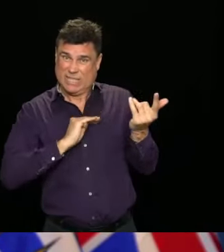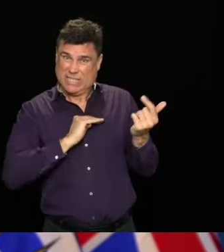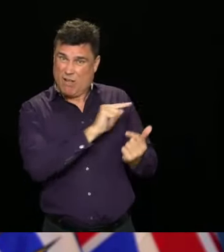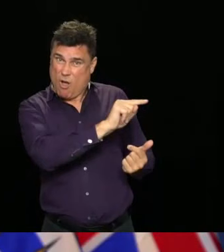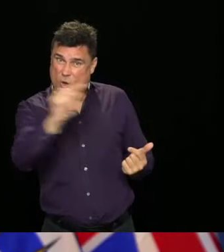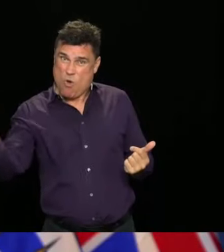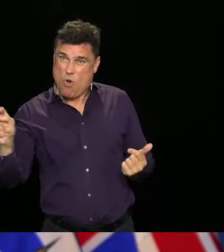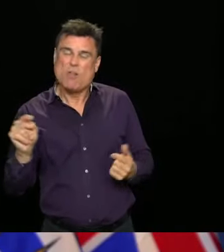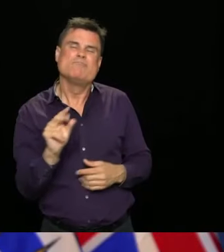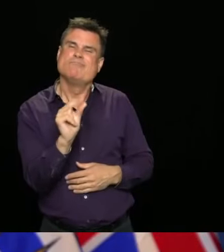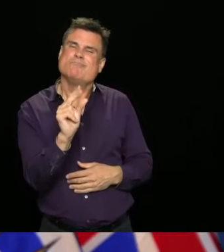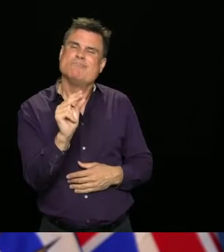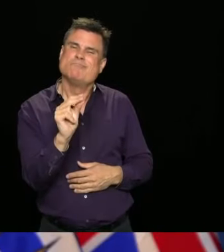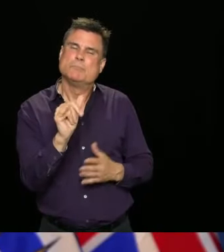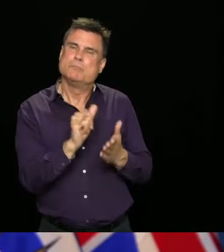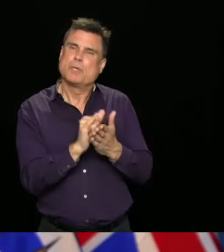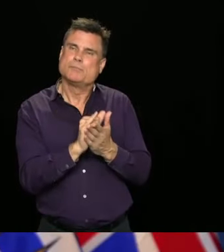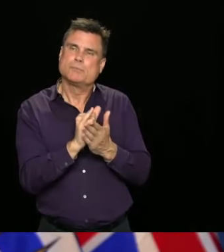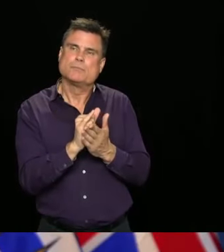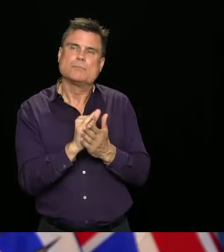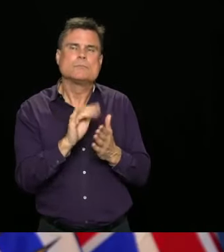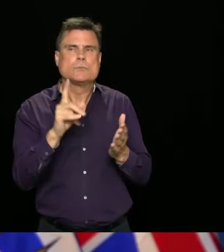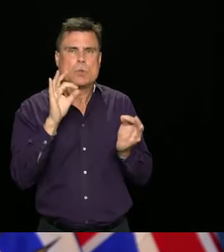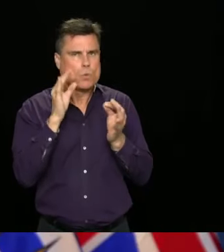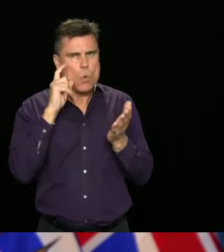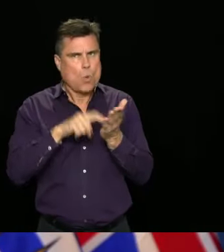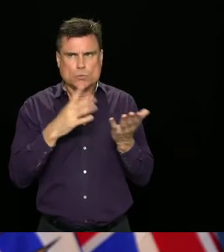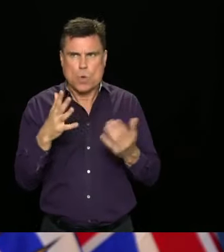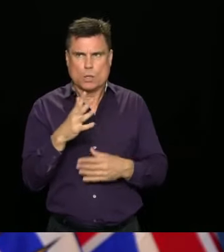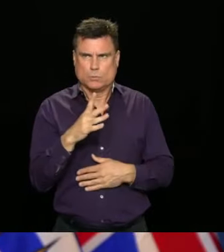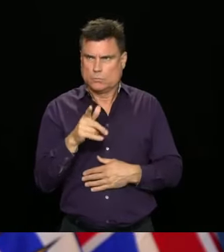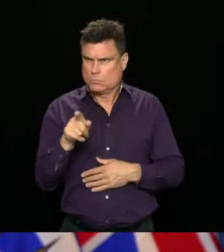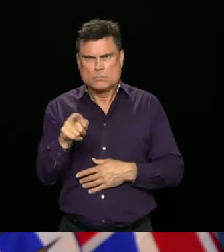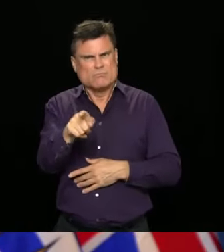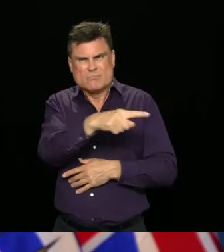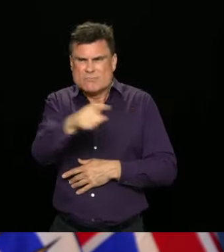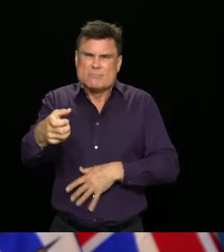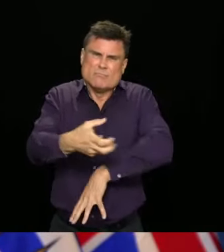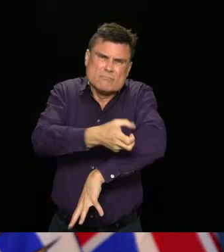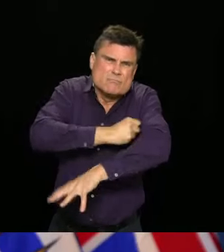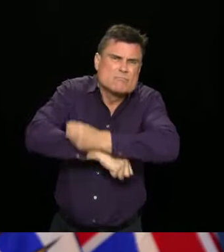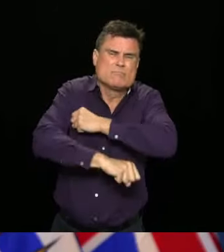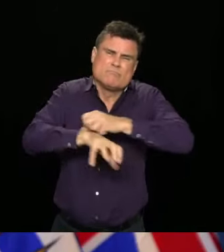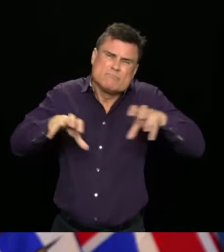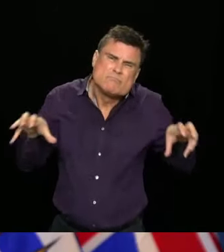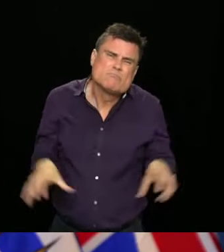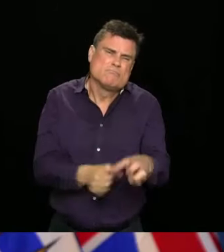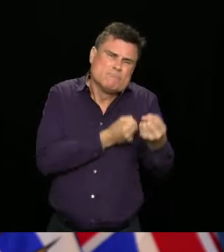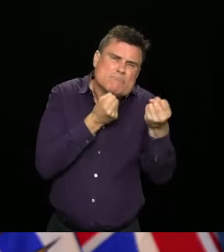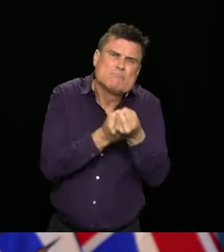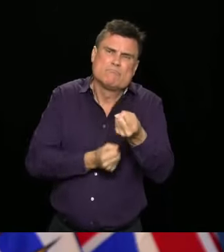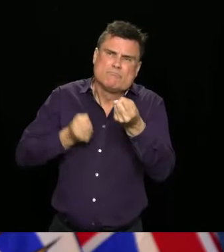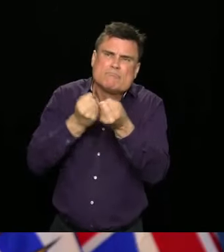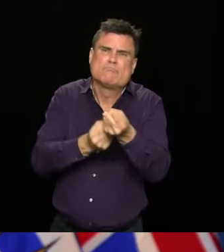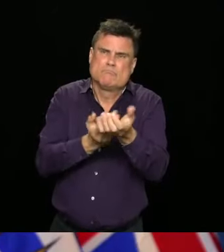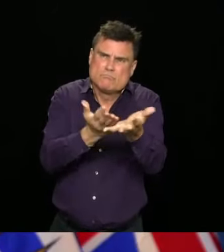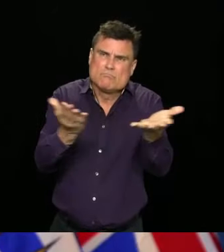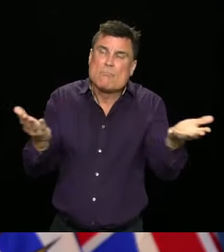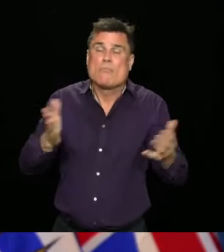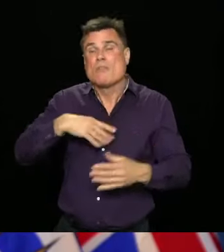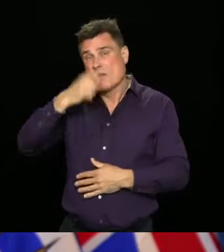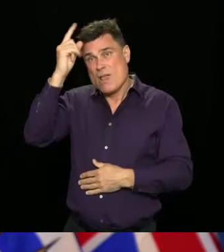many workers who have provided incredible support over this last number of months. But we had to,